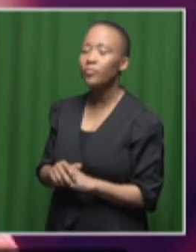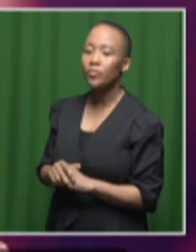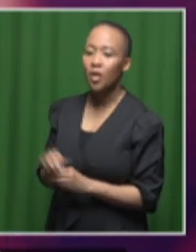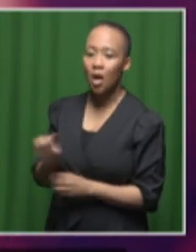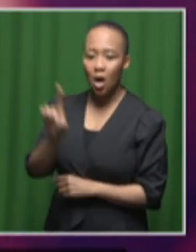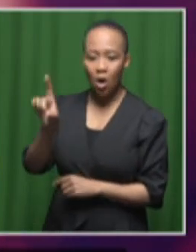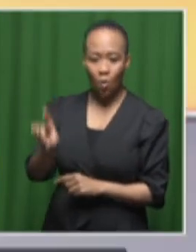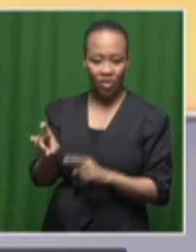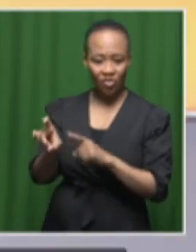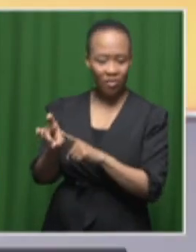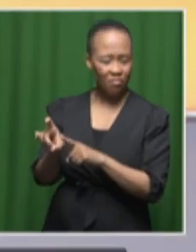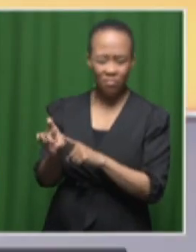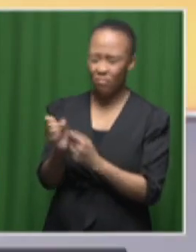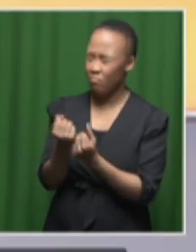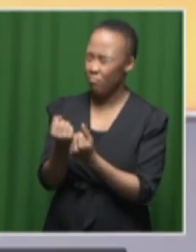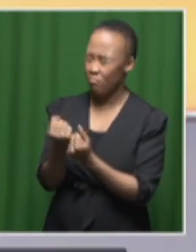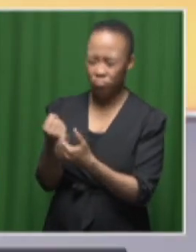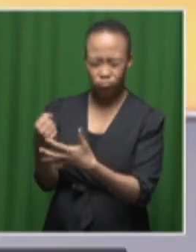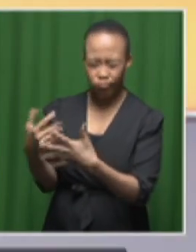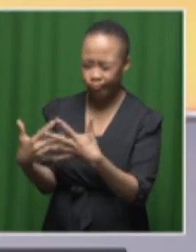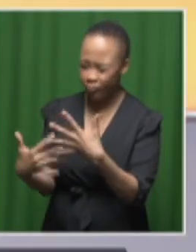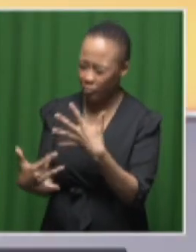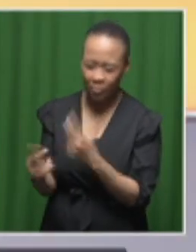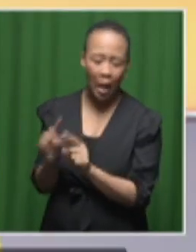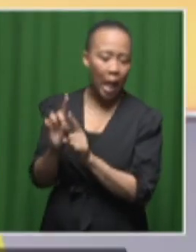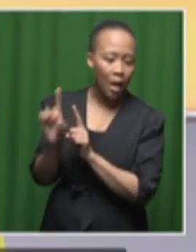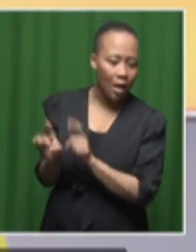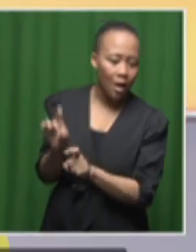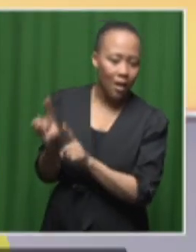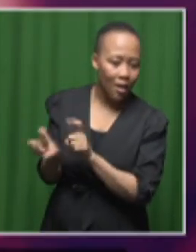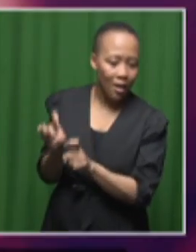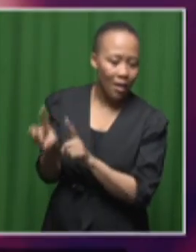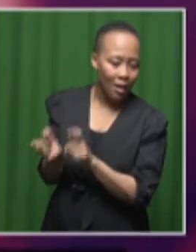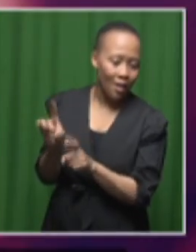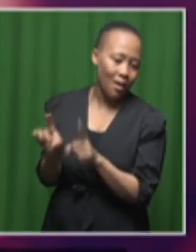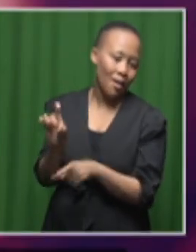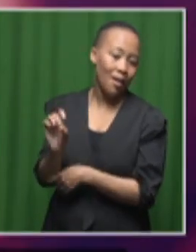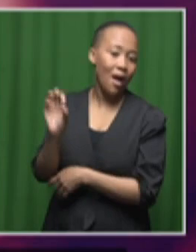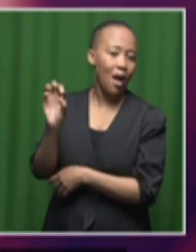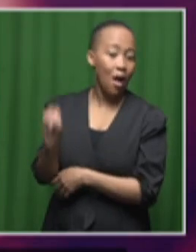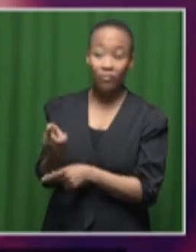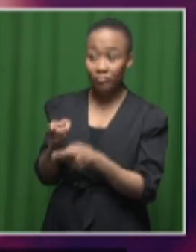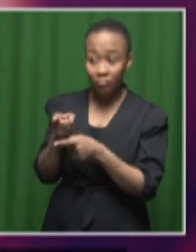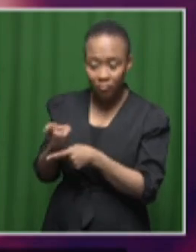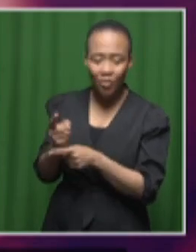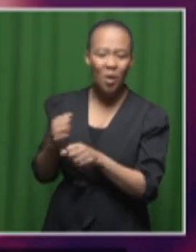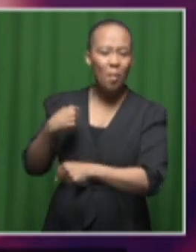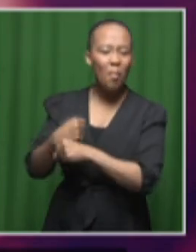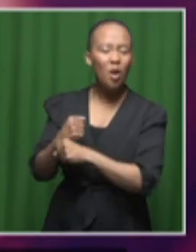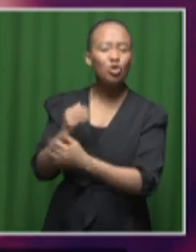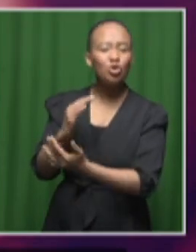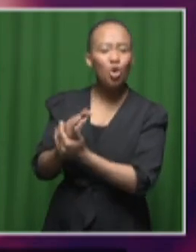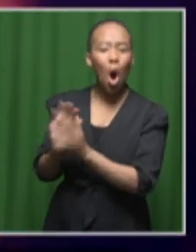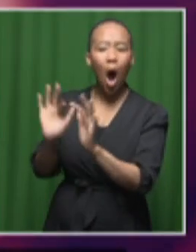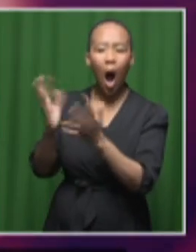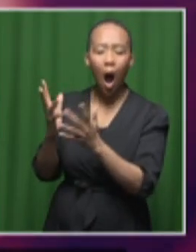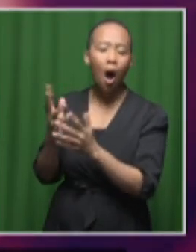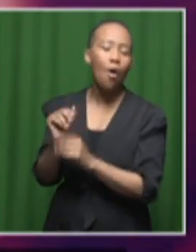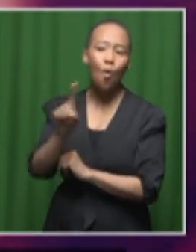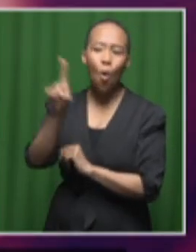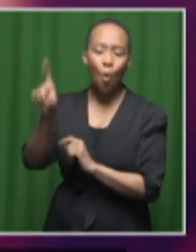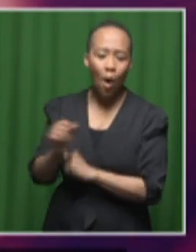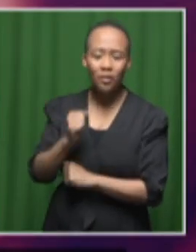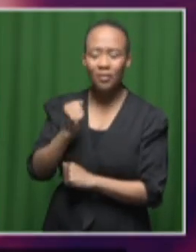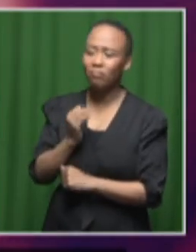so much to ask. They have so much information at their disposal. I mean, how do you make sure that it's just enough and not too much? Because also